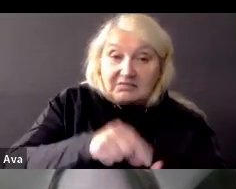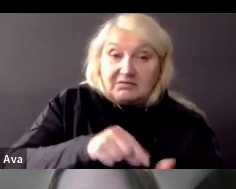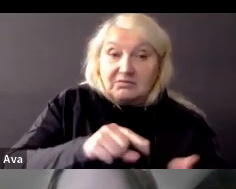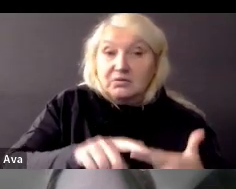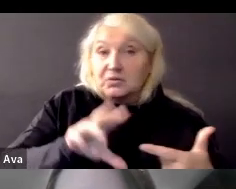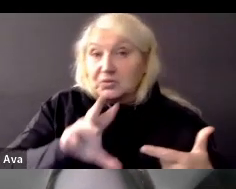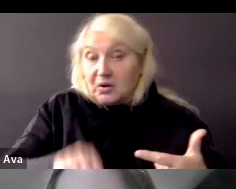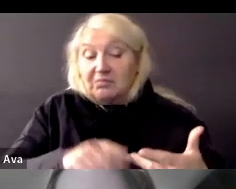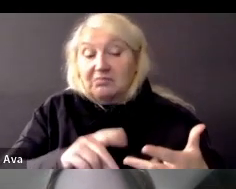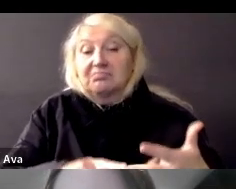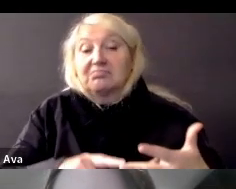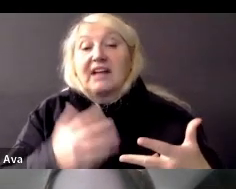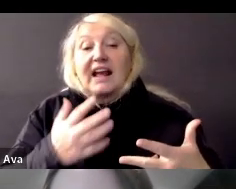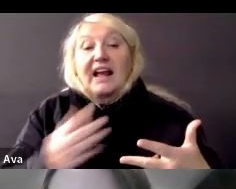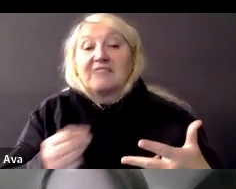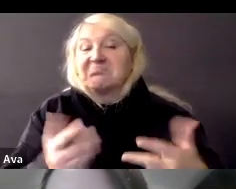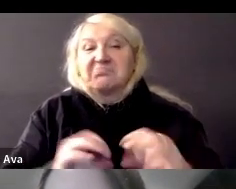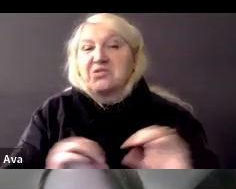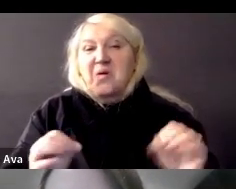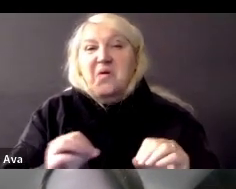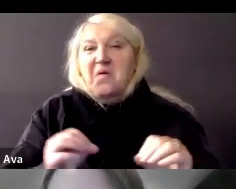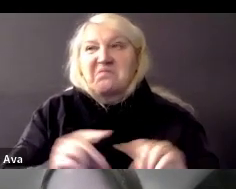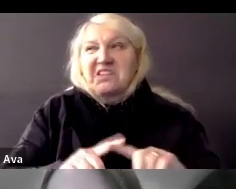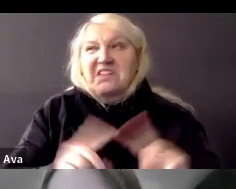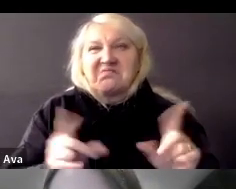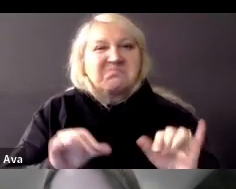moments for everyone to answer.